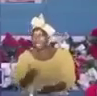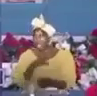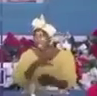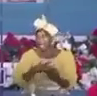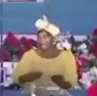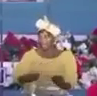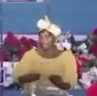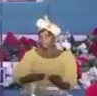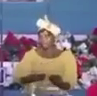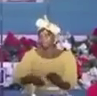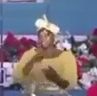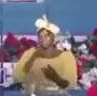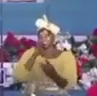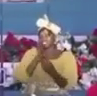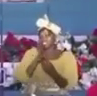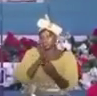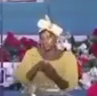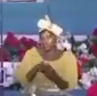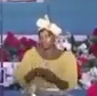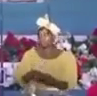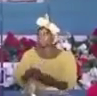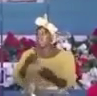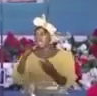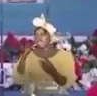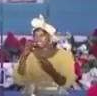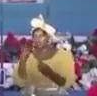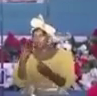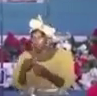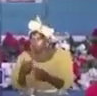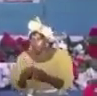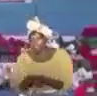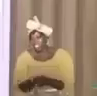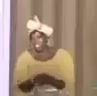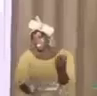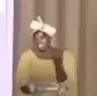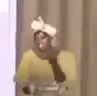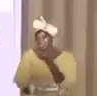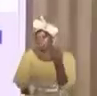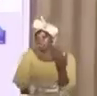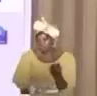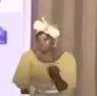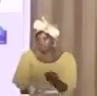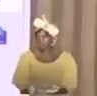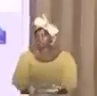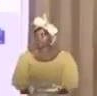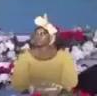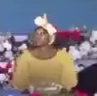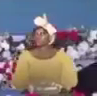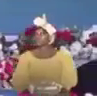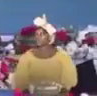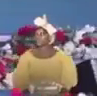will be spent. It is bread and scriptural instructions. Hallelujah.